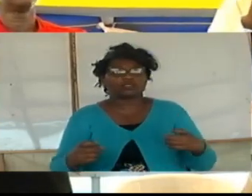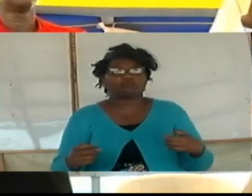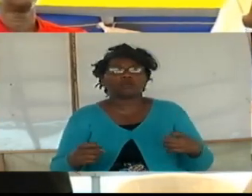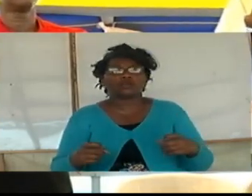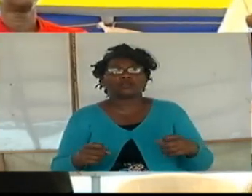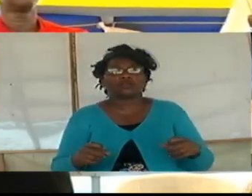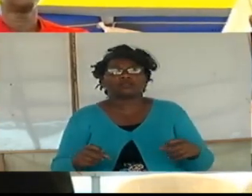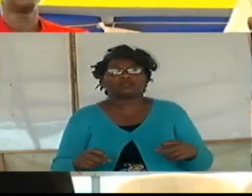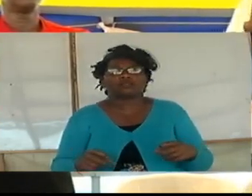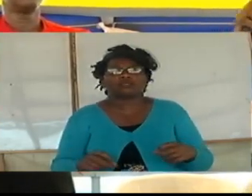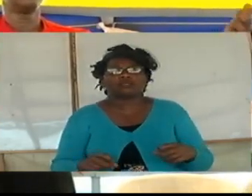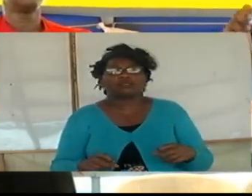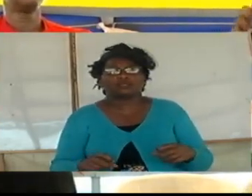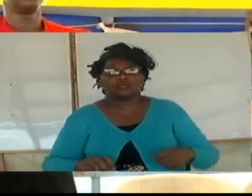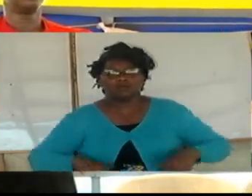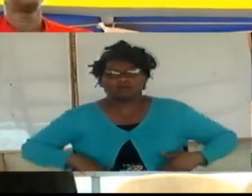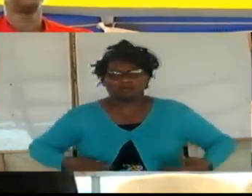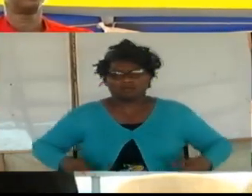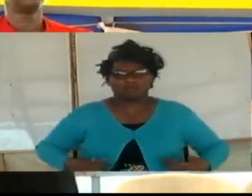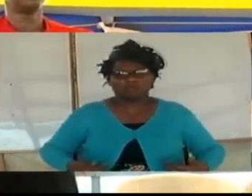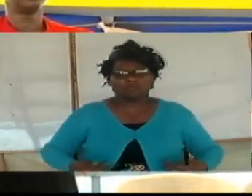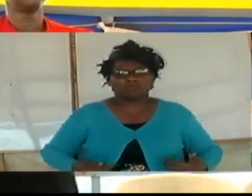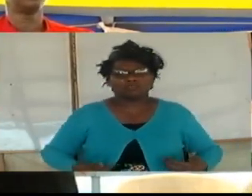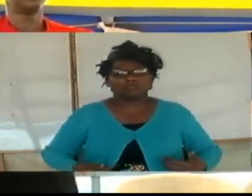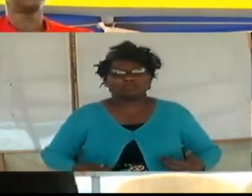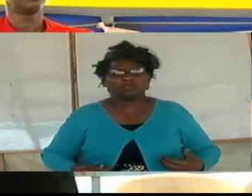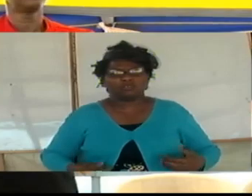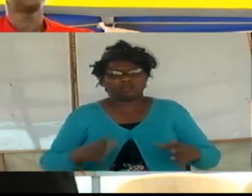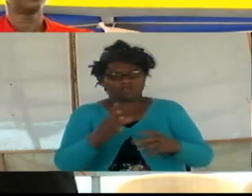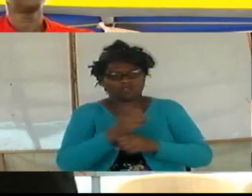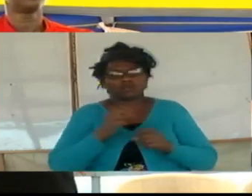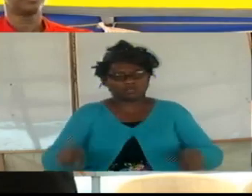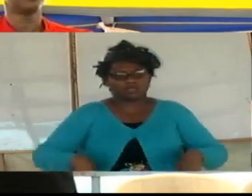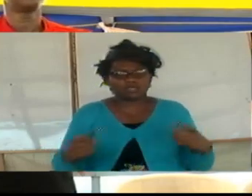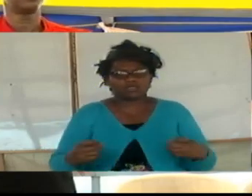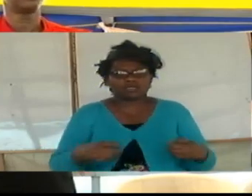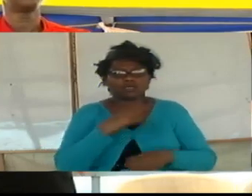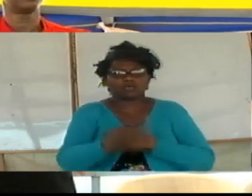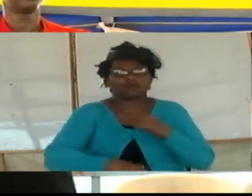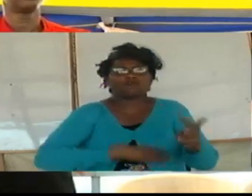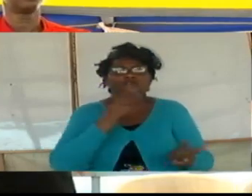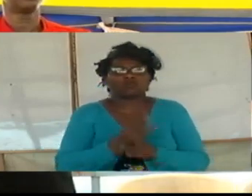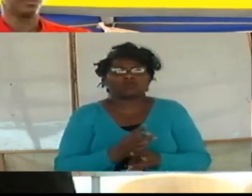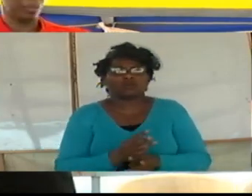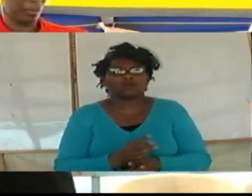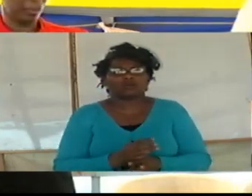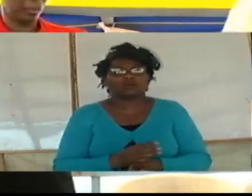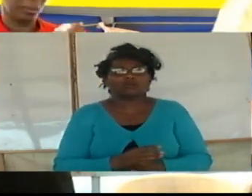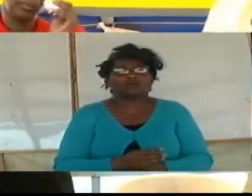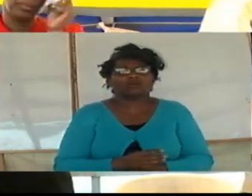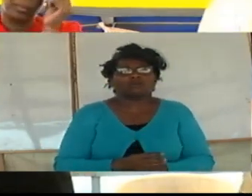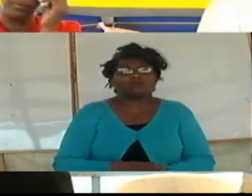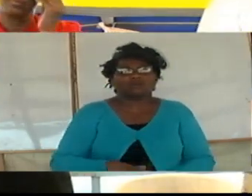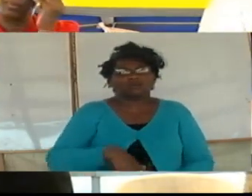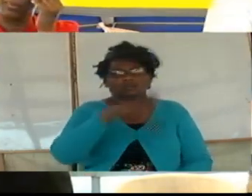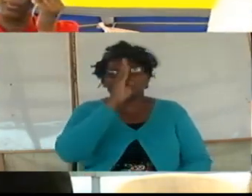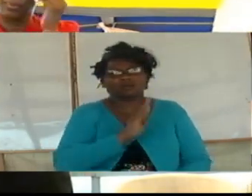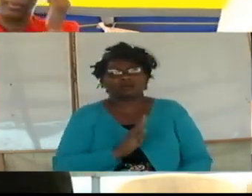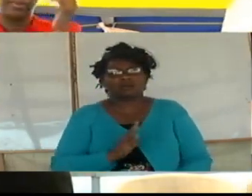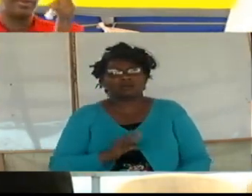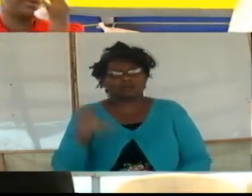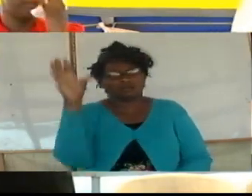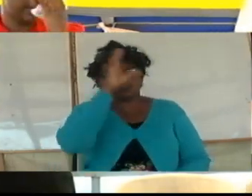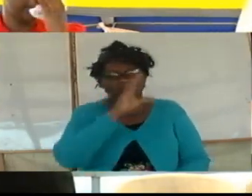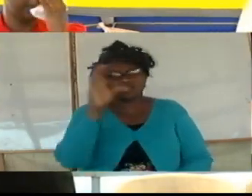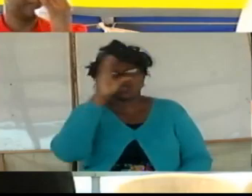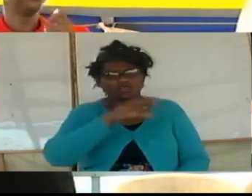Because he searched for a man, and there was none. None that was pure enough.